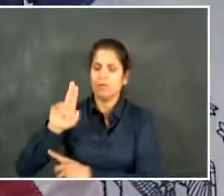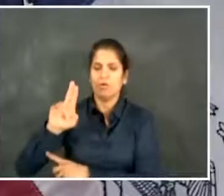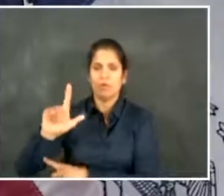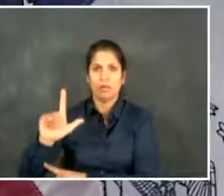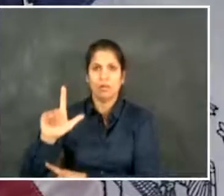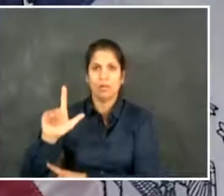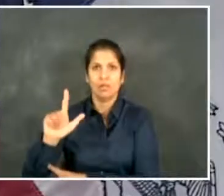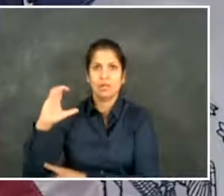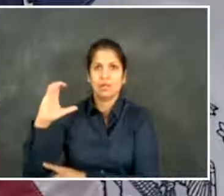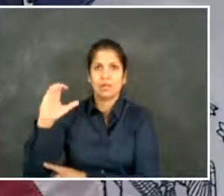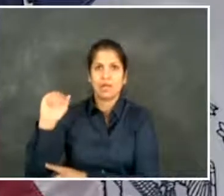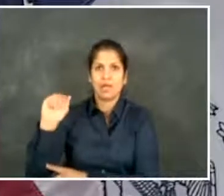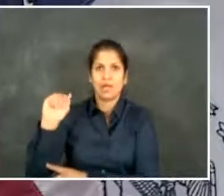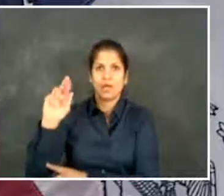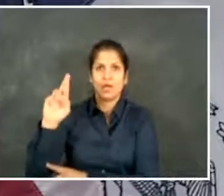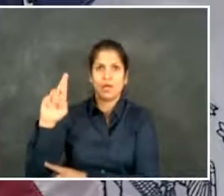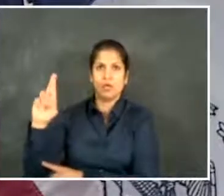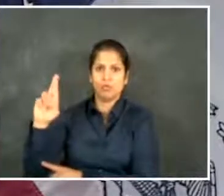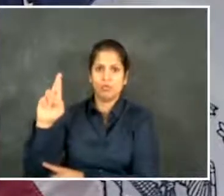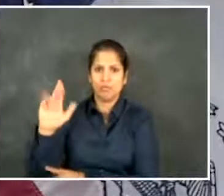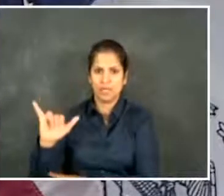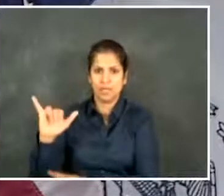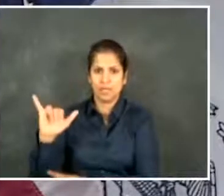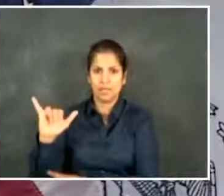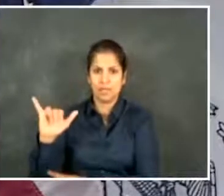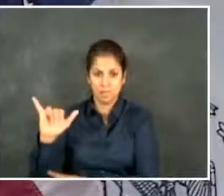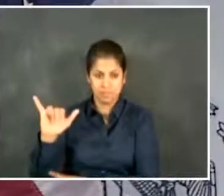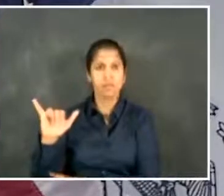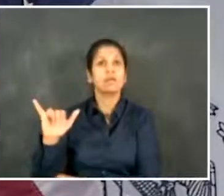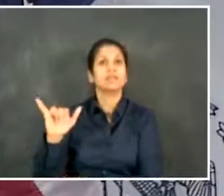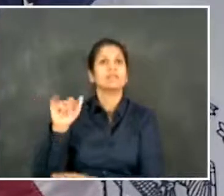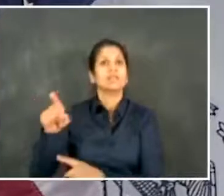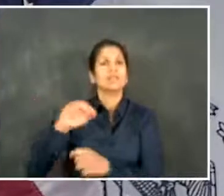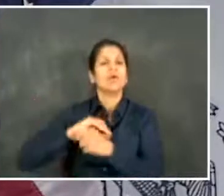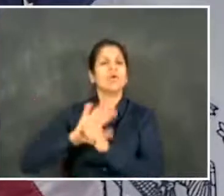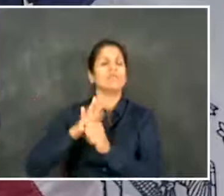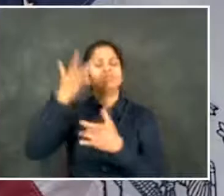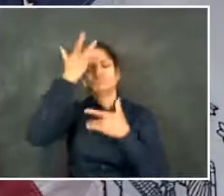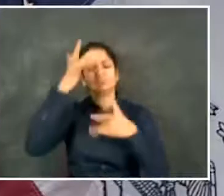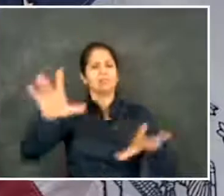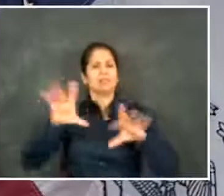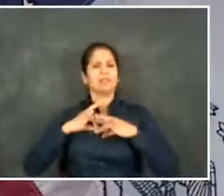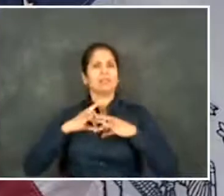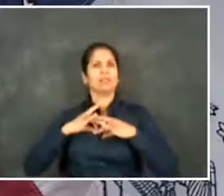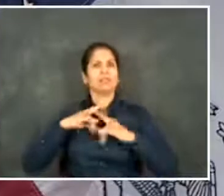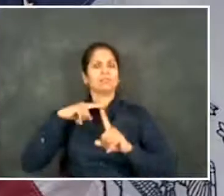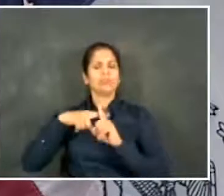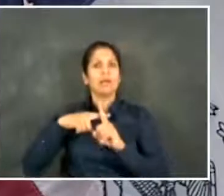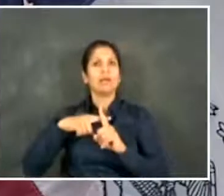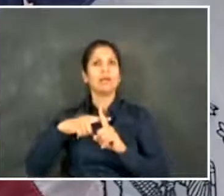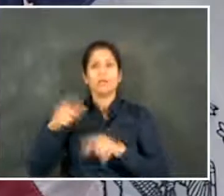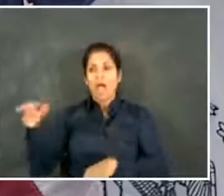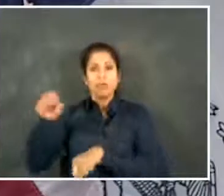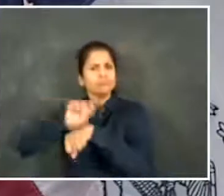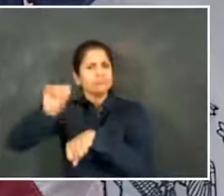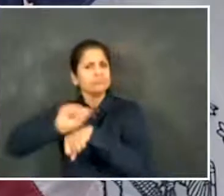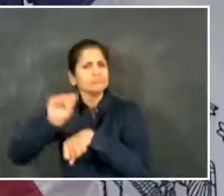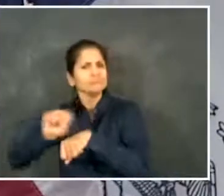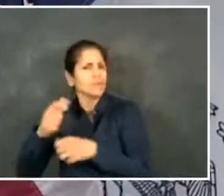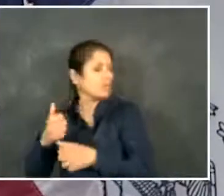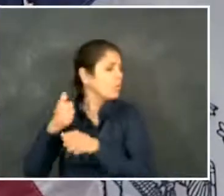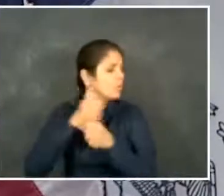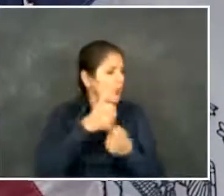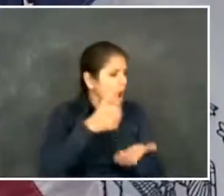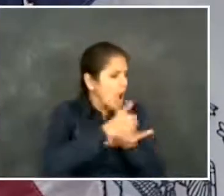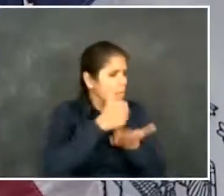relief effort, has died of the coronavirus. For 3 decades, he served the people of